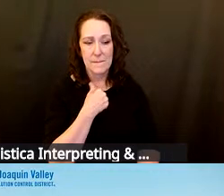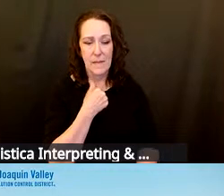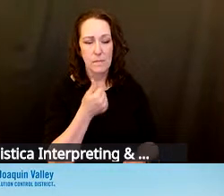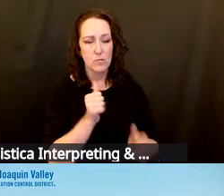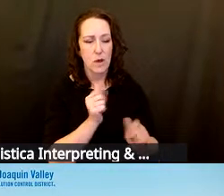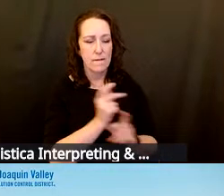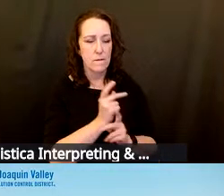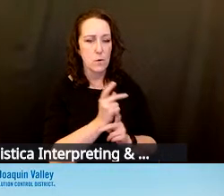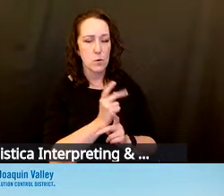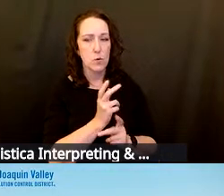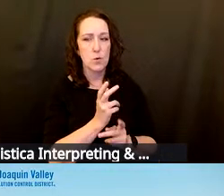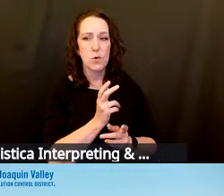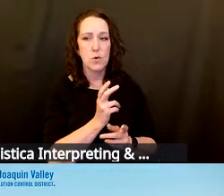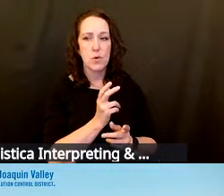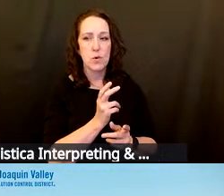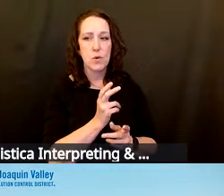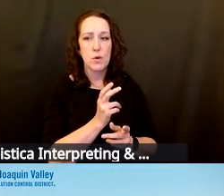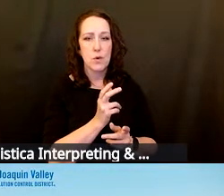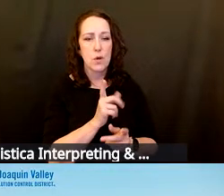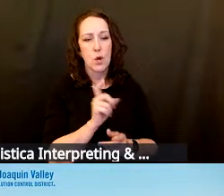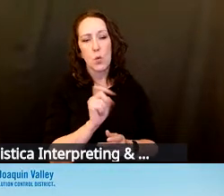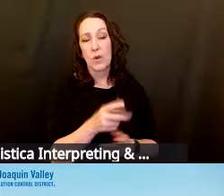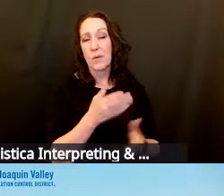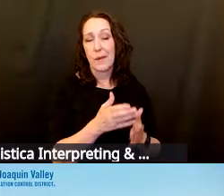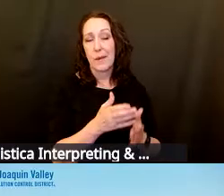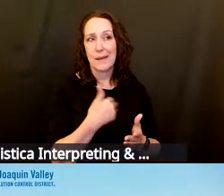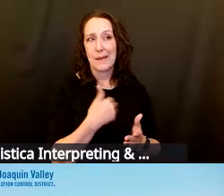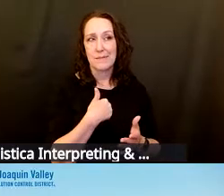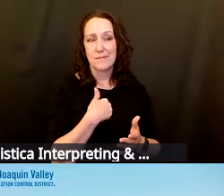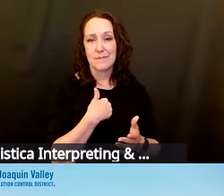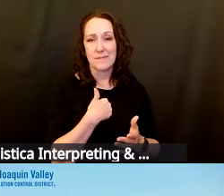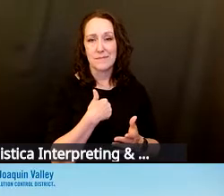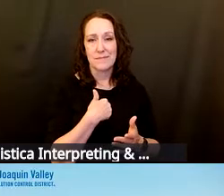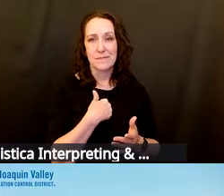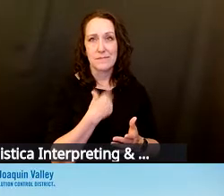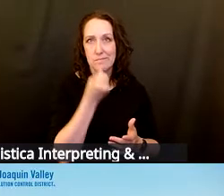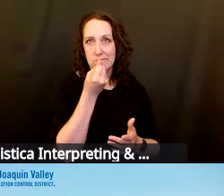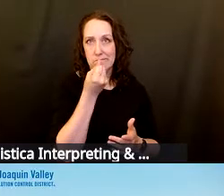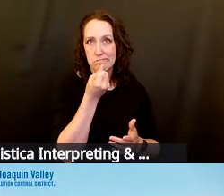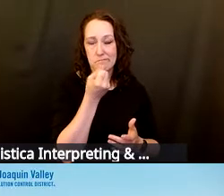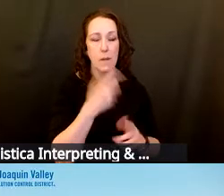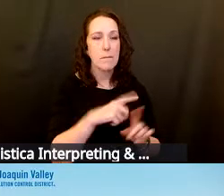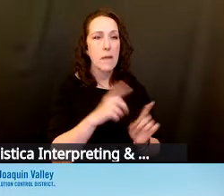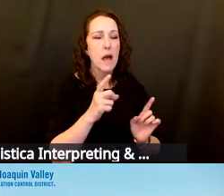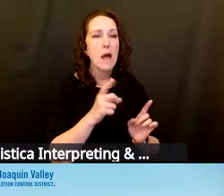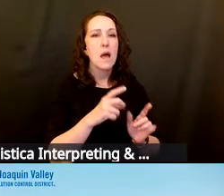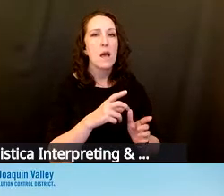we? Is this a question that maybe I should be asked even now? But are we